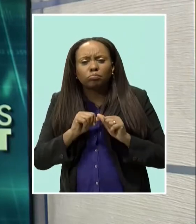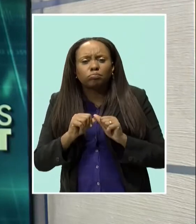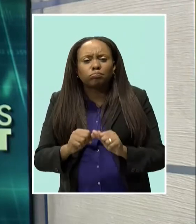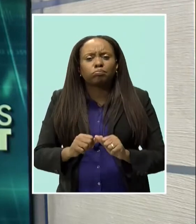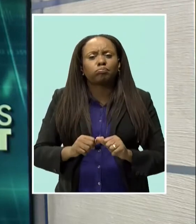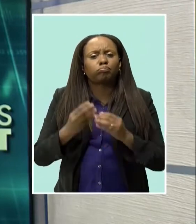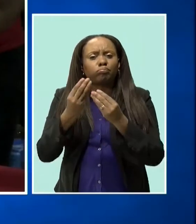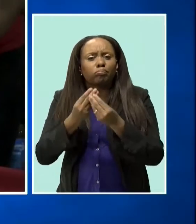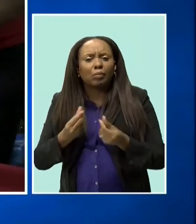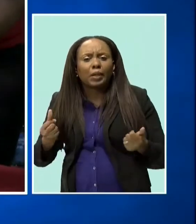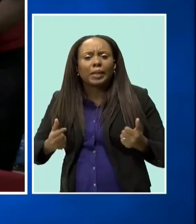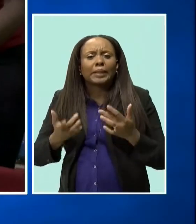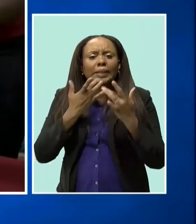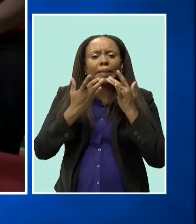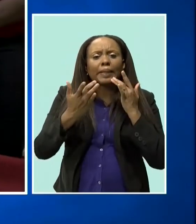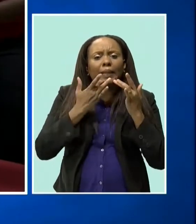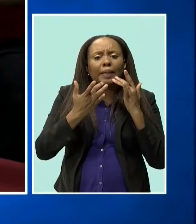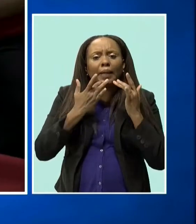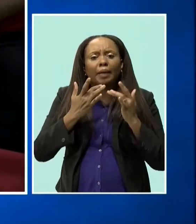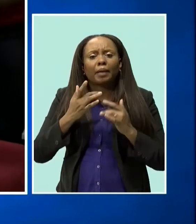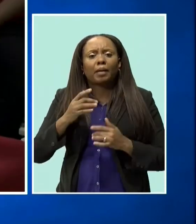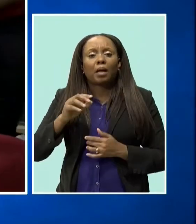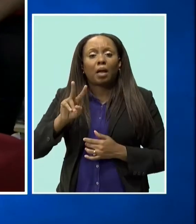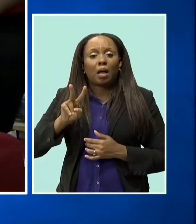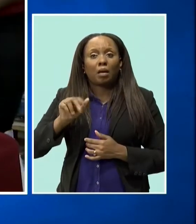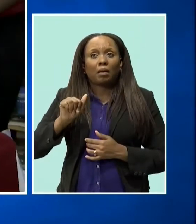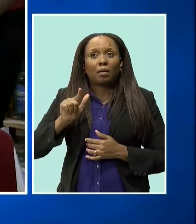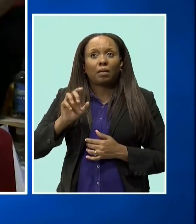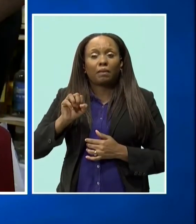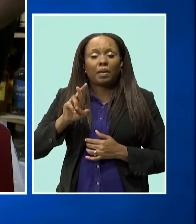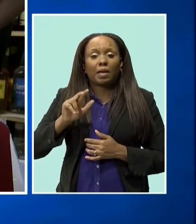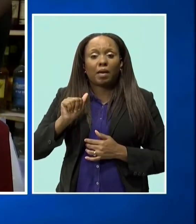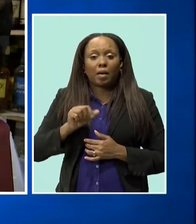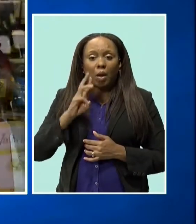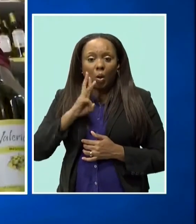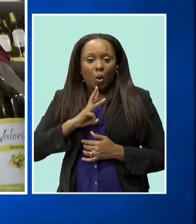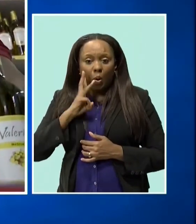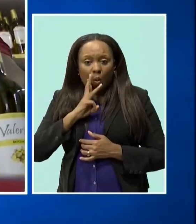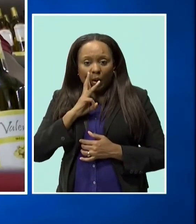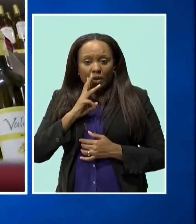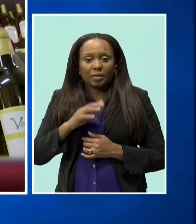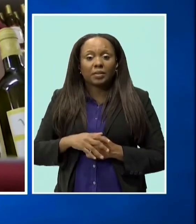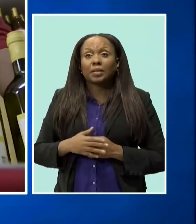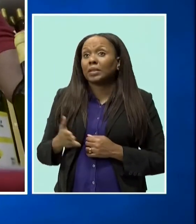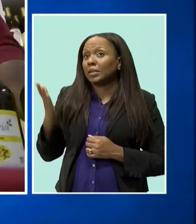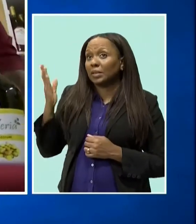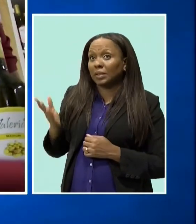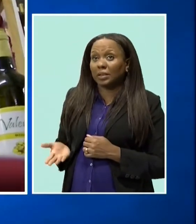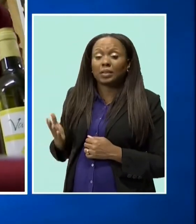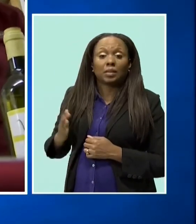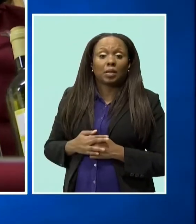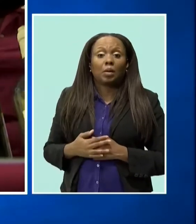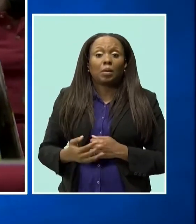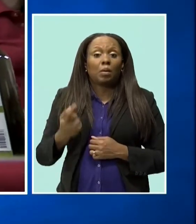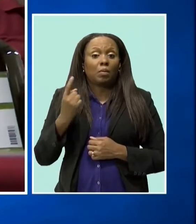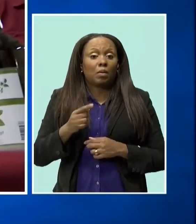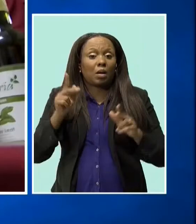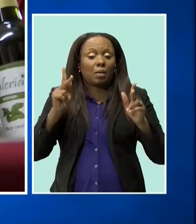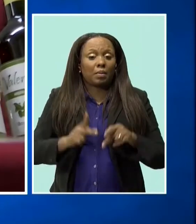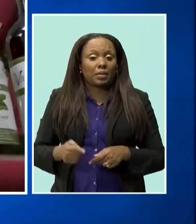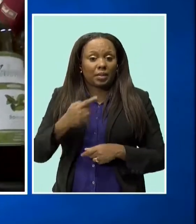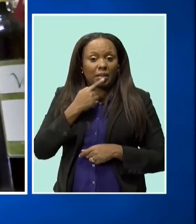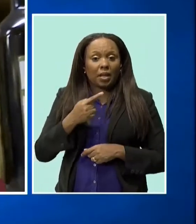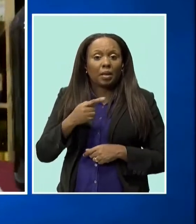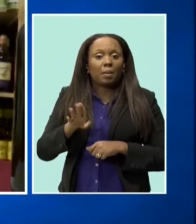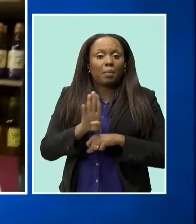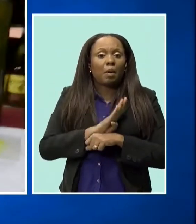Wines at Shop Smart, Sector Consultant for Wines and Spirits at the Barbados Trust Fund Limited, Onika John, told the media